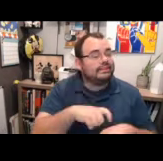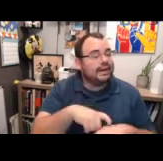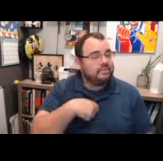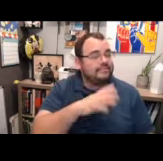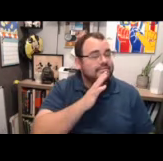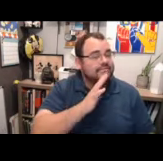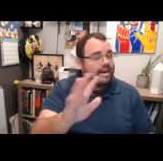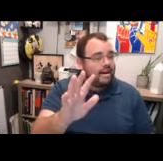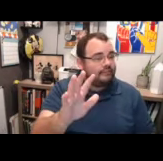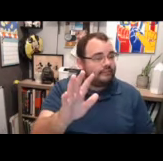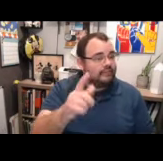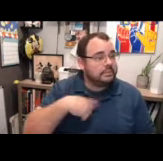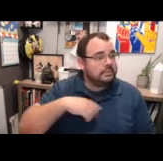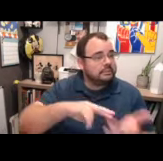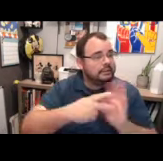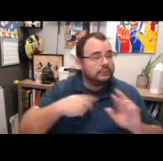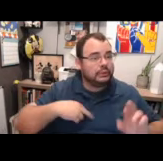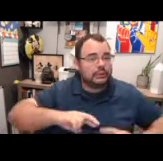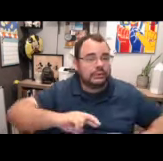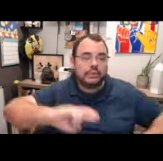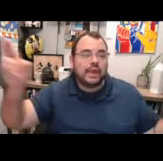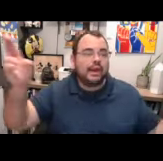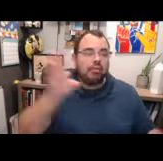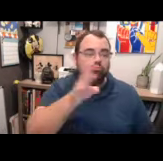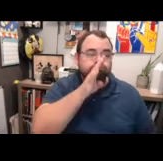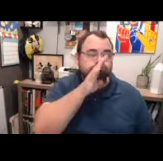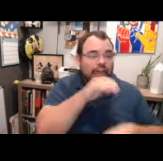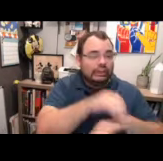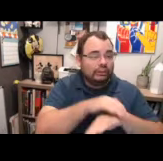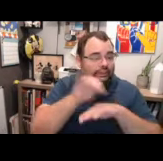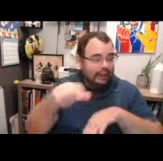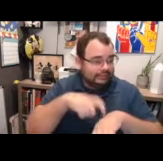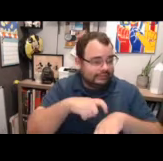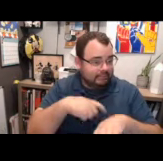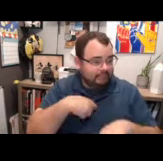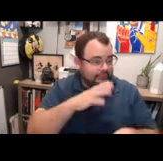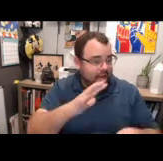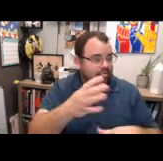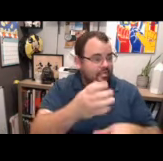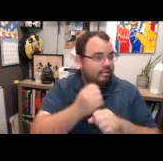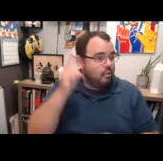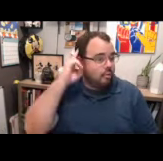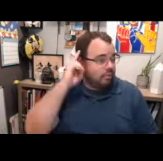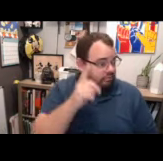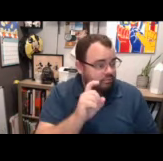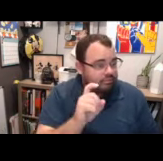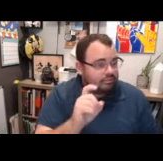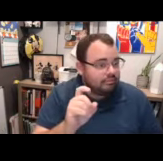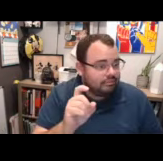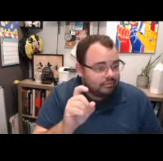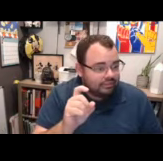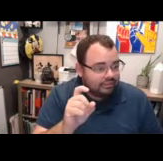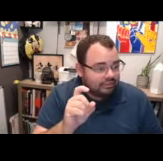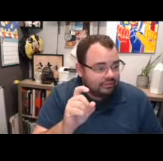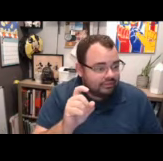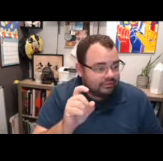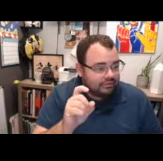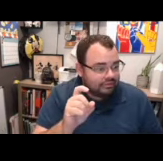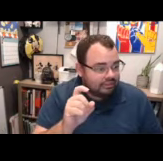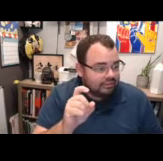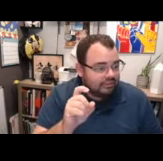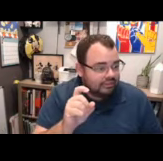You're right. And at that time, I was 5, meaning I was ready to speak English at that time, right after getting